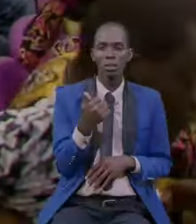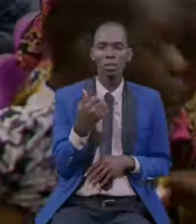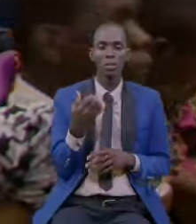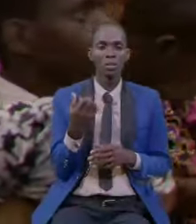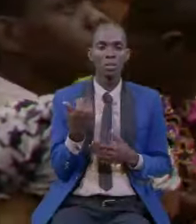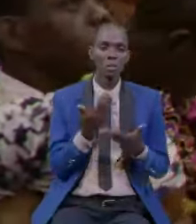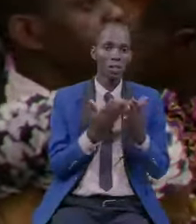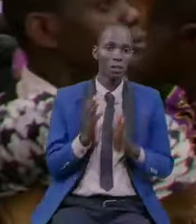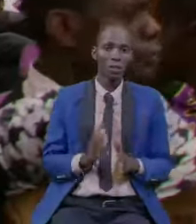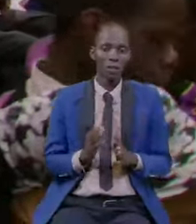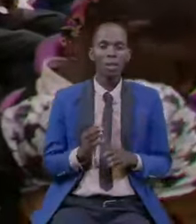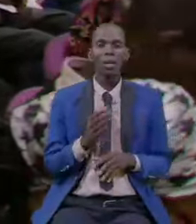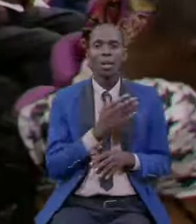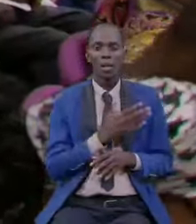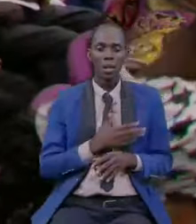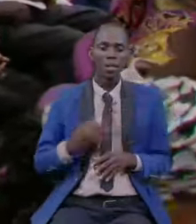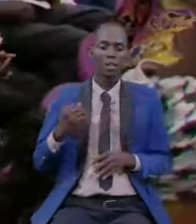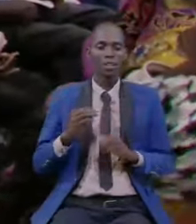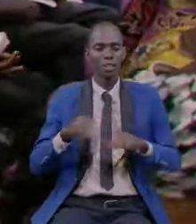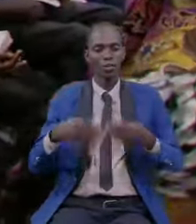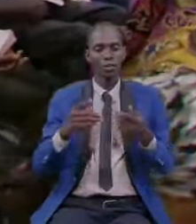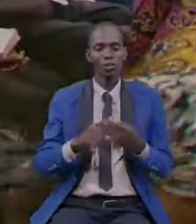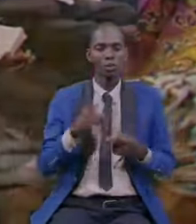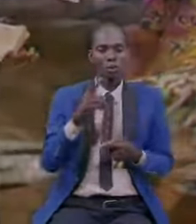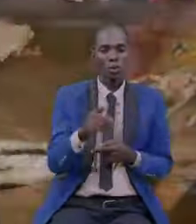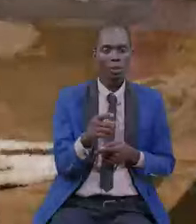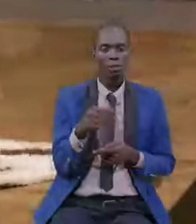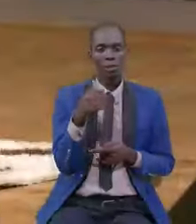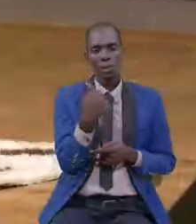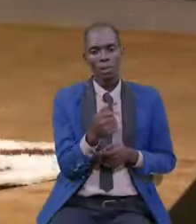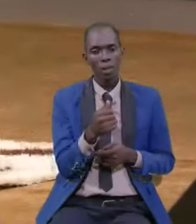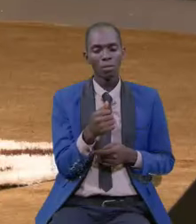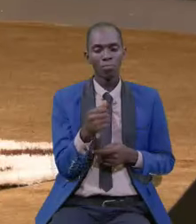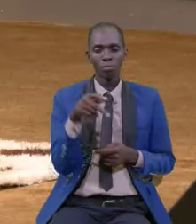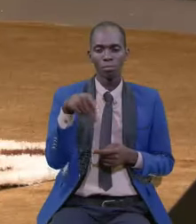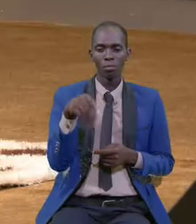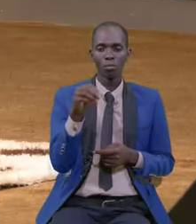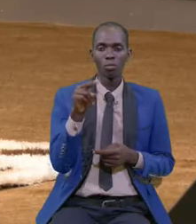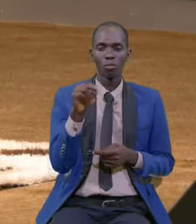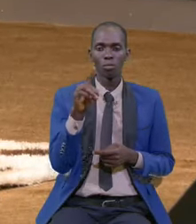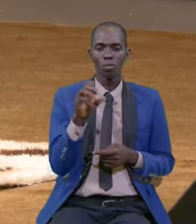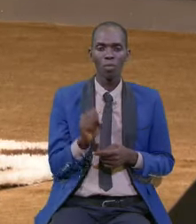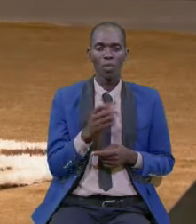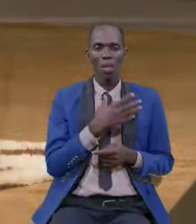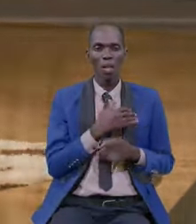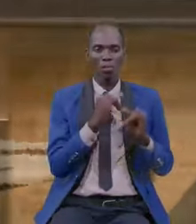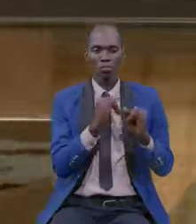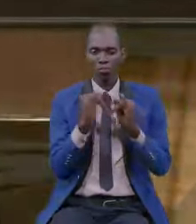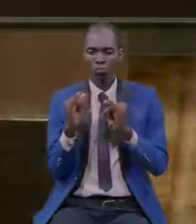pounds and said unto them, occupy